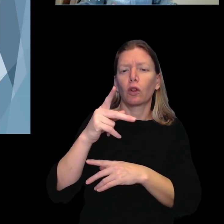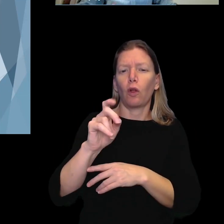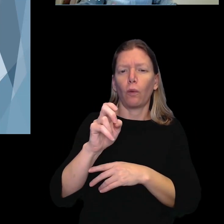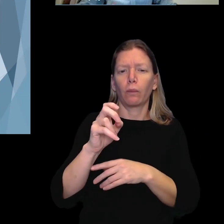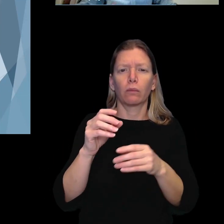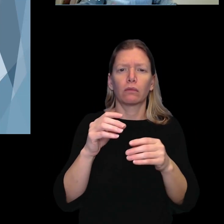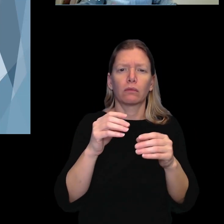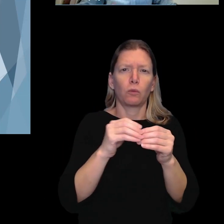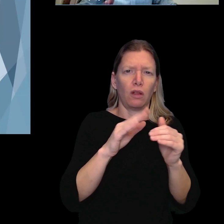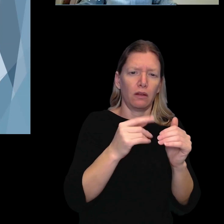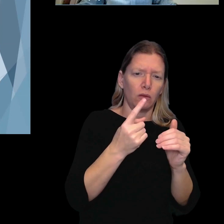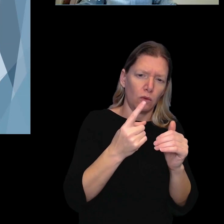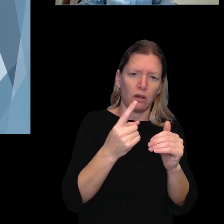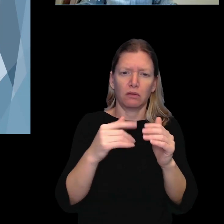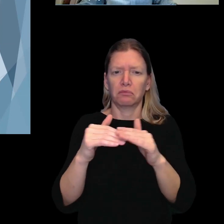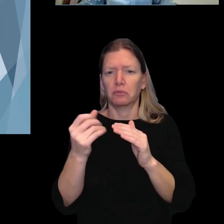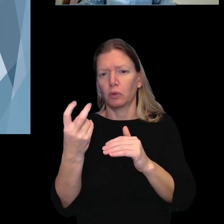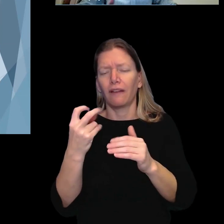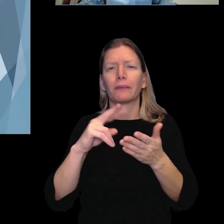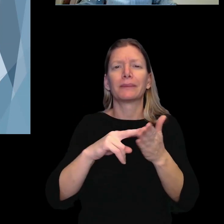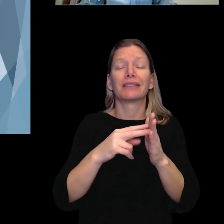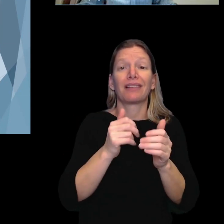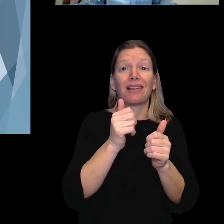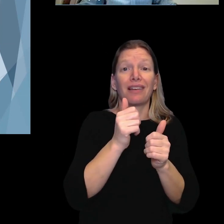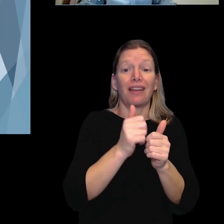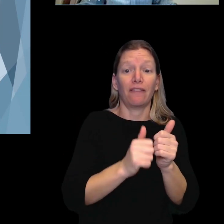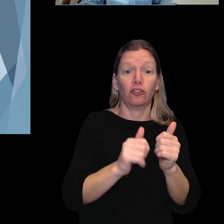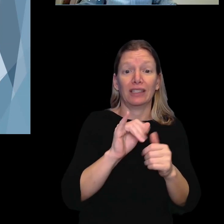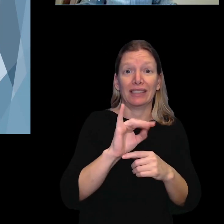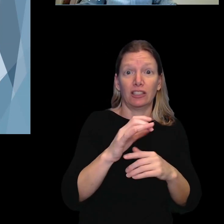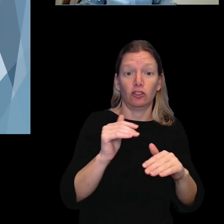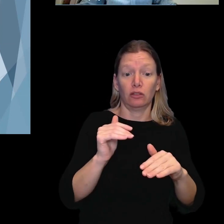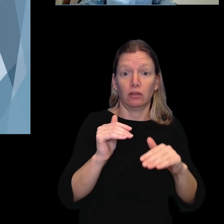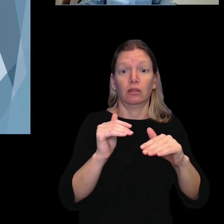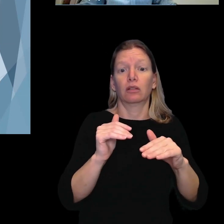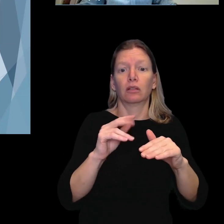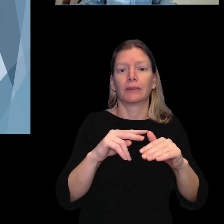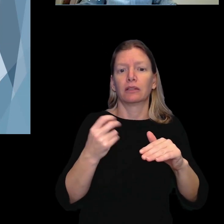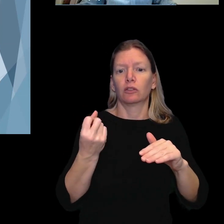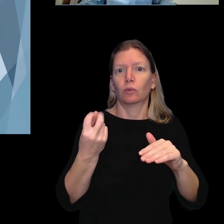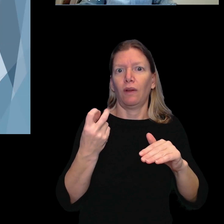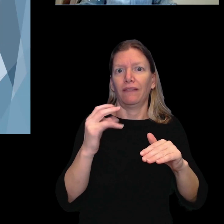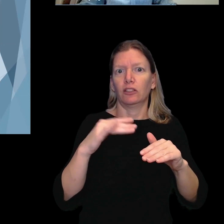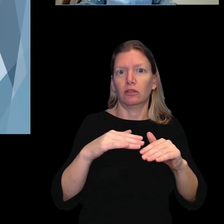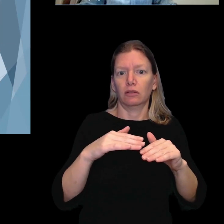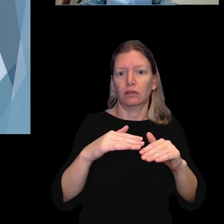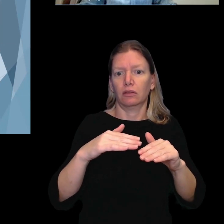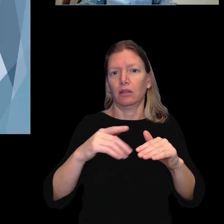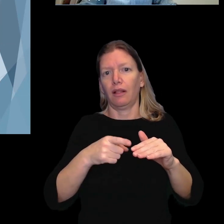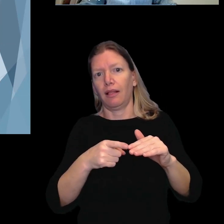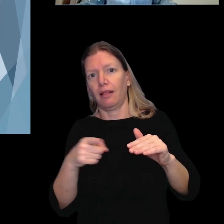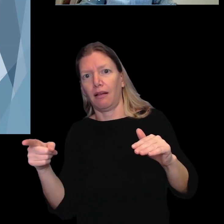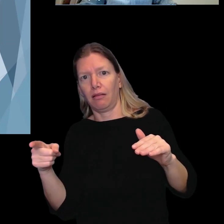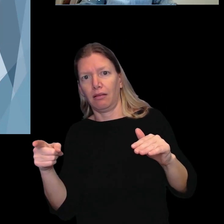slope of no more than 1 in 12. What that means is 1 inch of